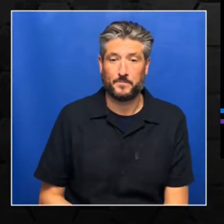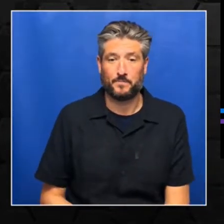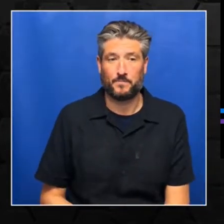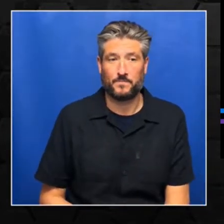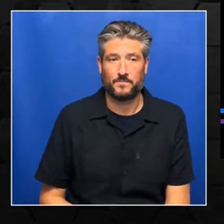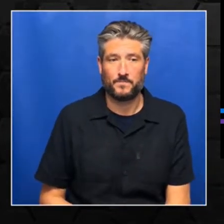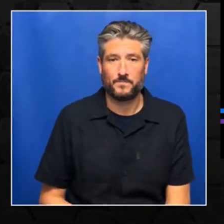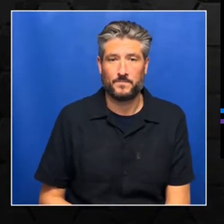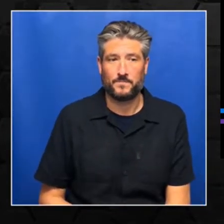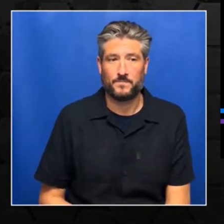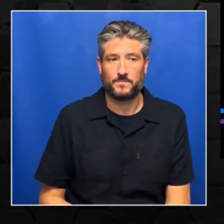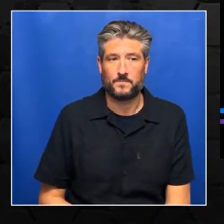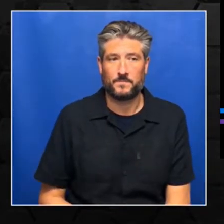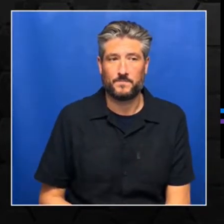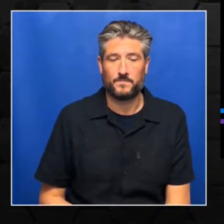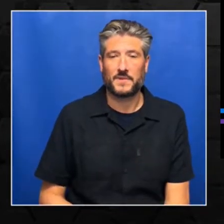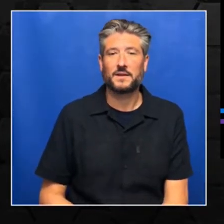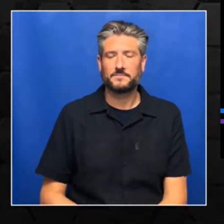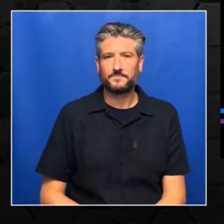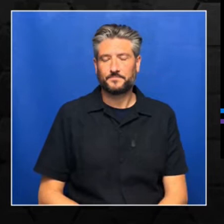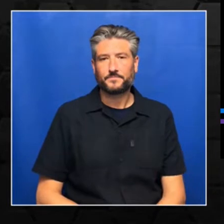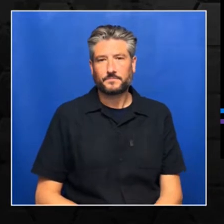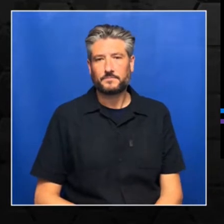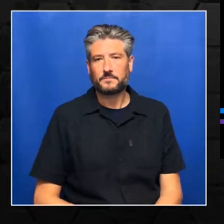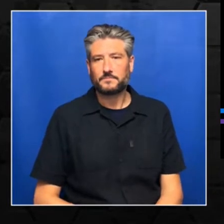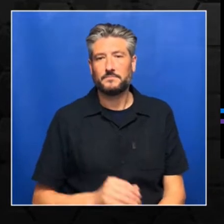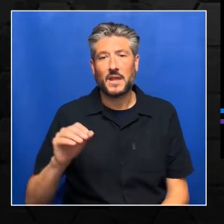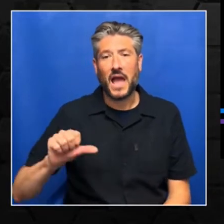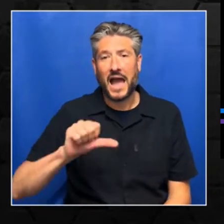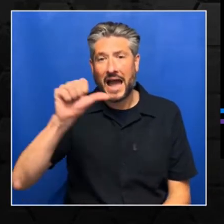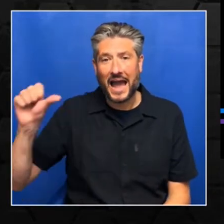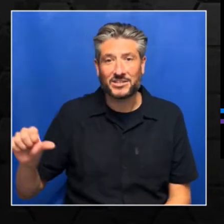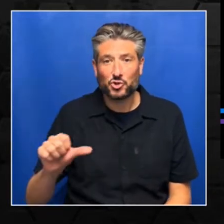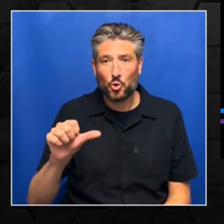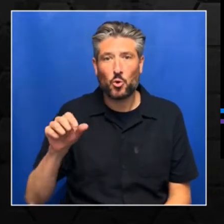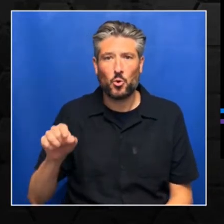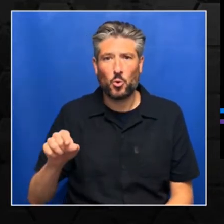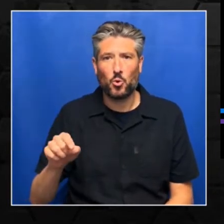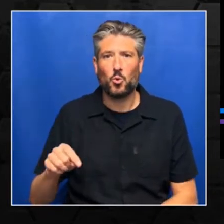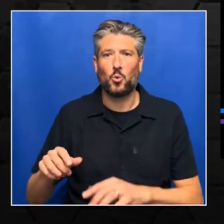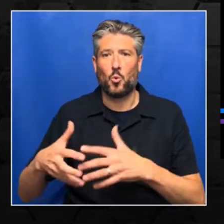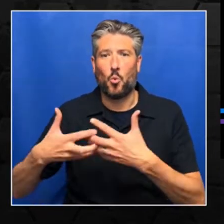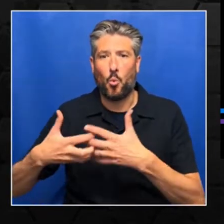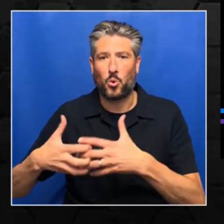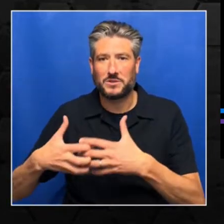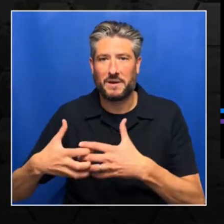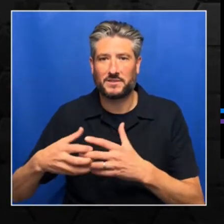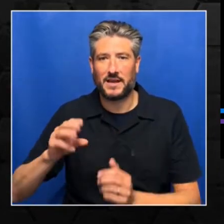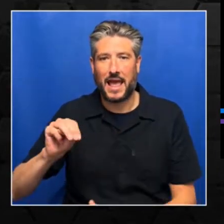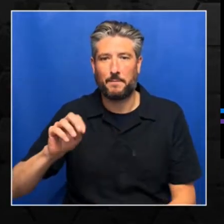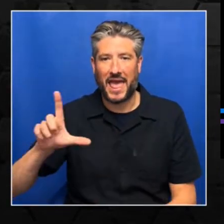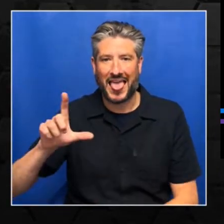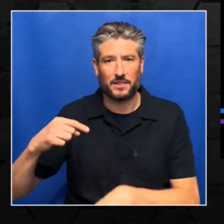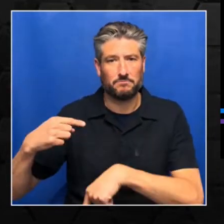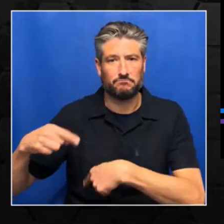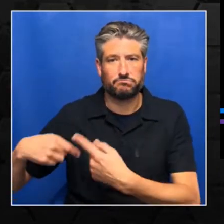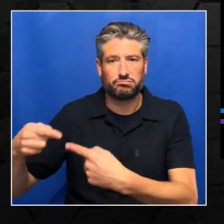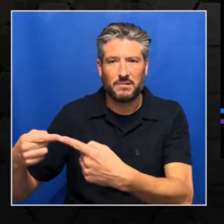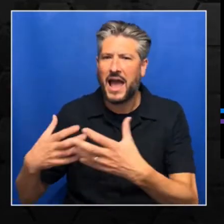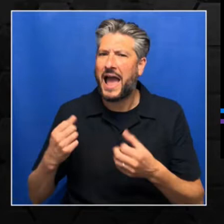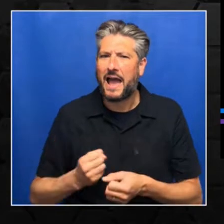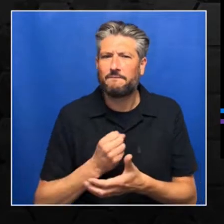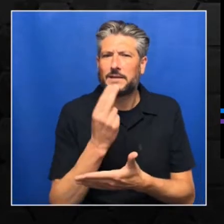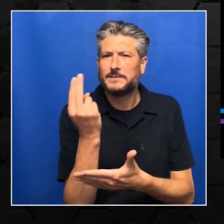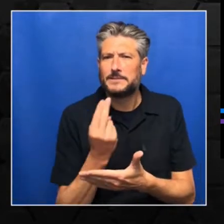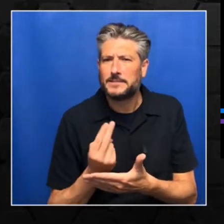moving on. So Azure offers automated machine learning, Azure Machine Learning Designer, data and compute